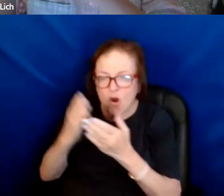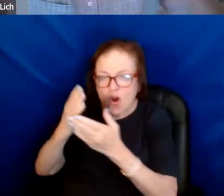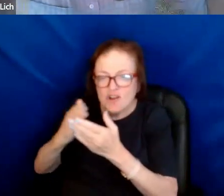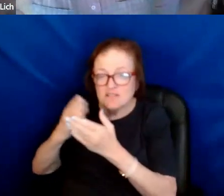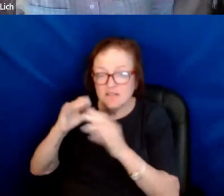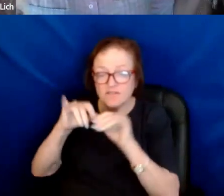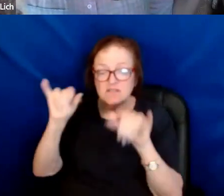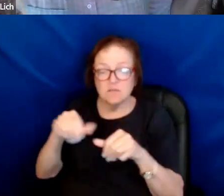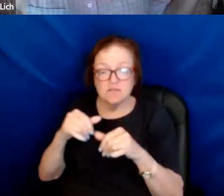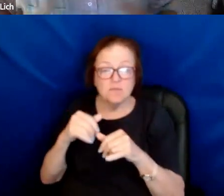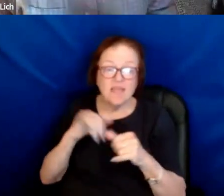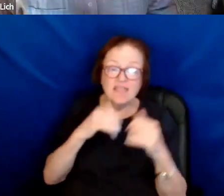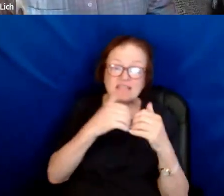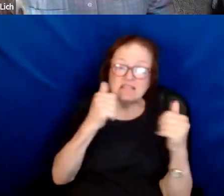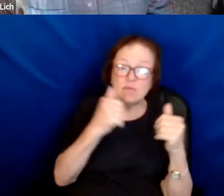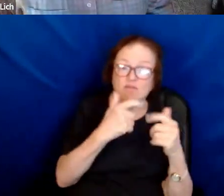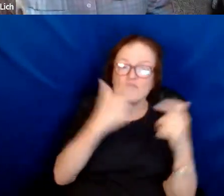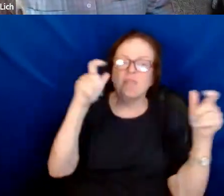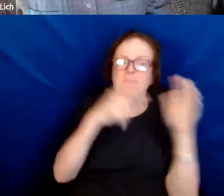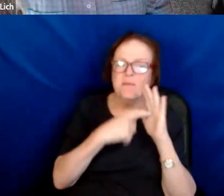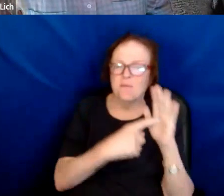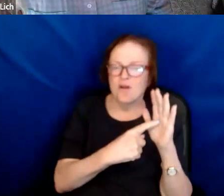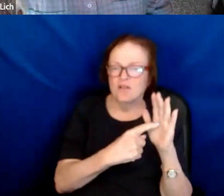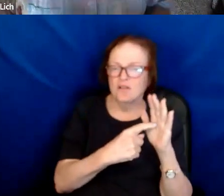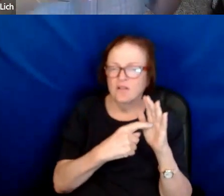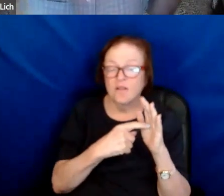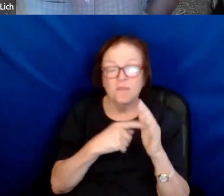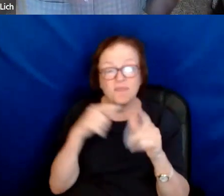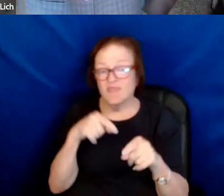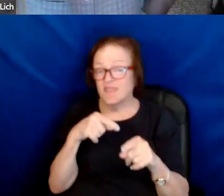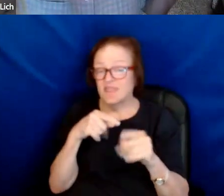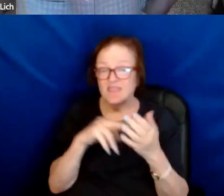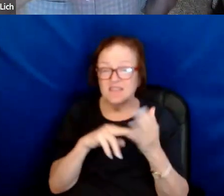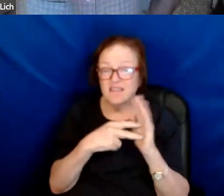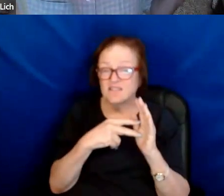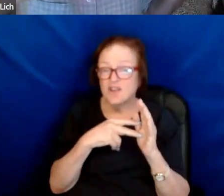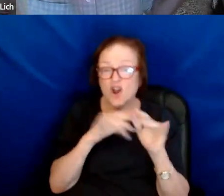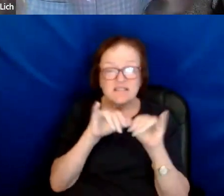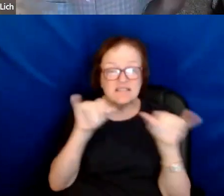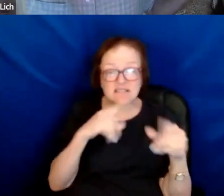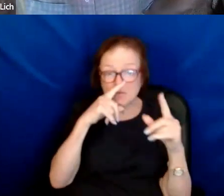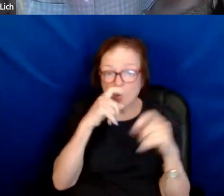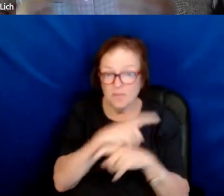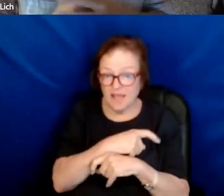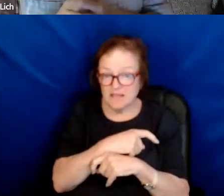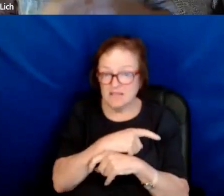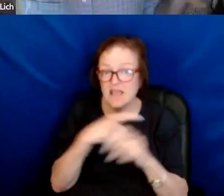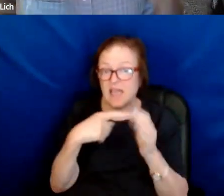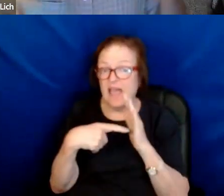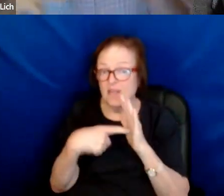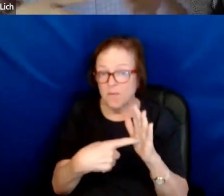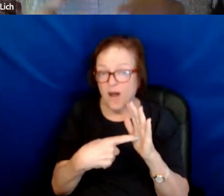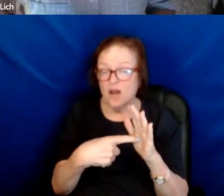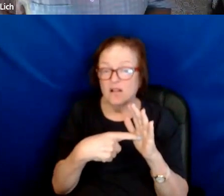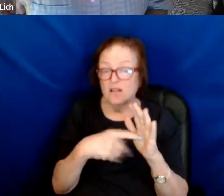do that separate from the, the big, the tension here is that this model, our systems are complex and the model gets really complex really fast. So